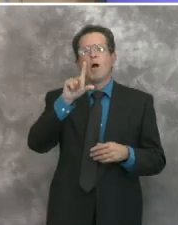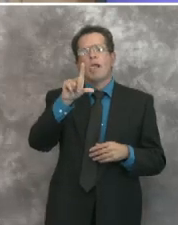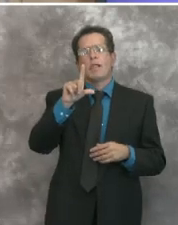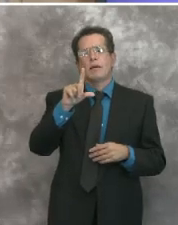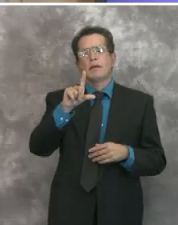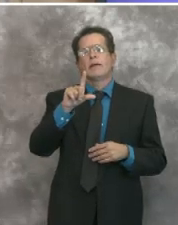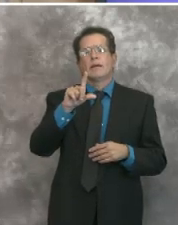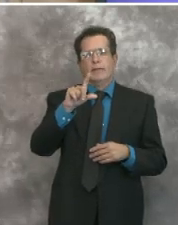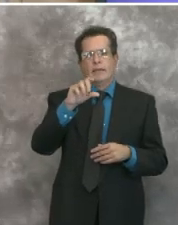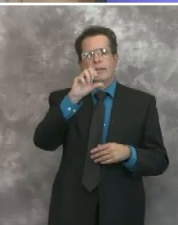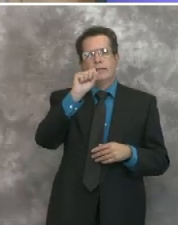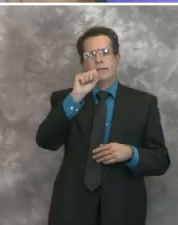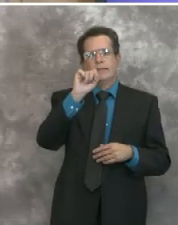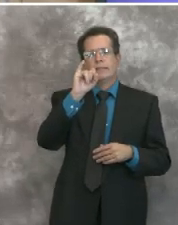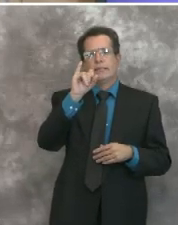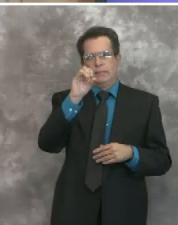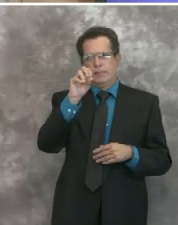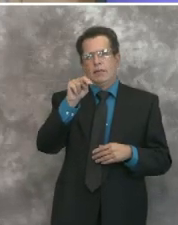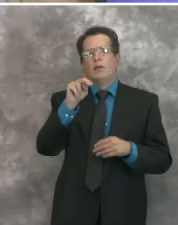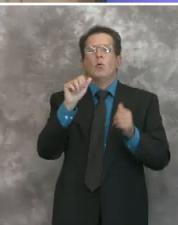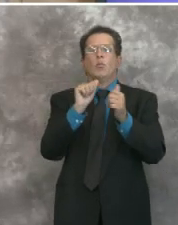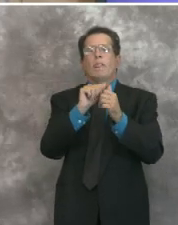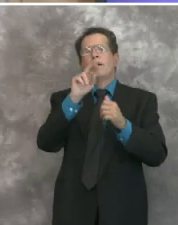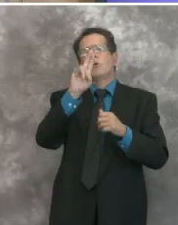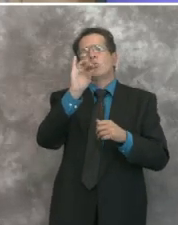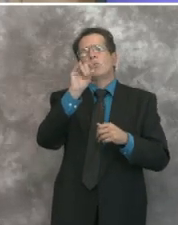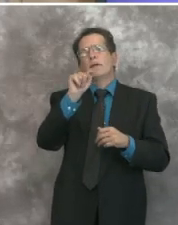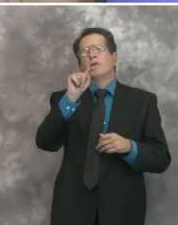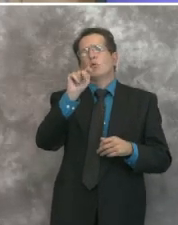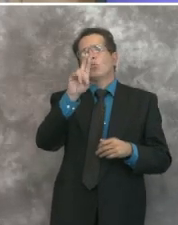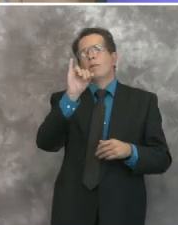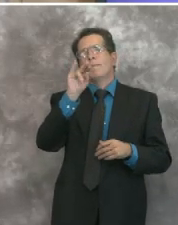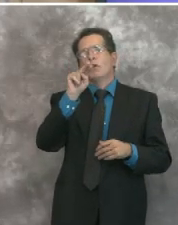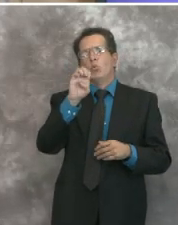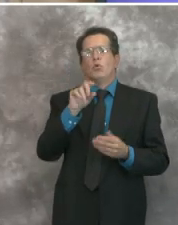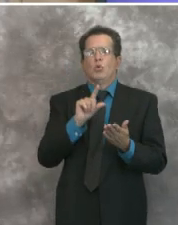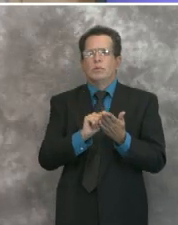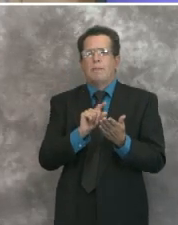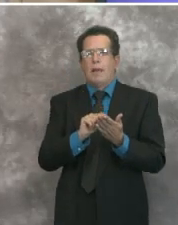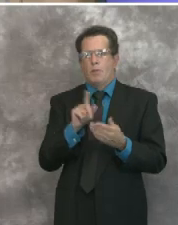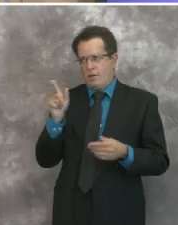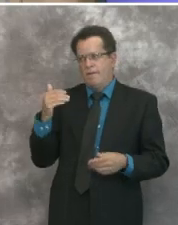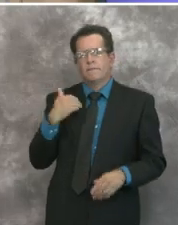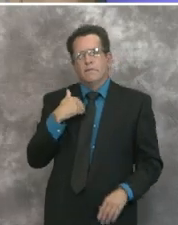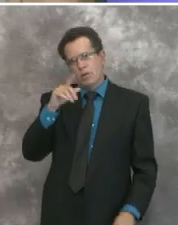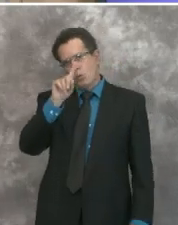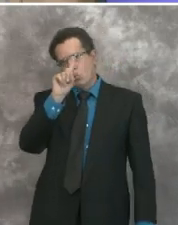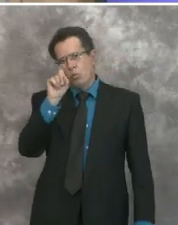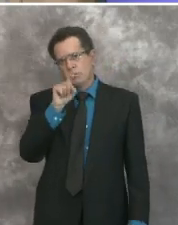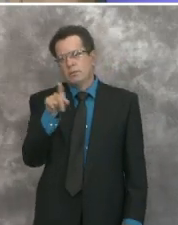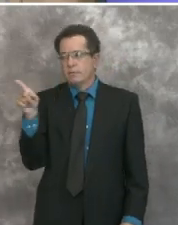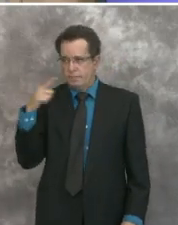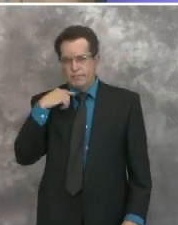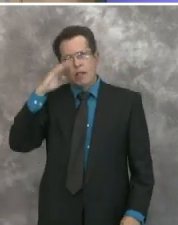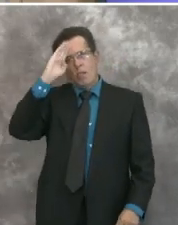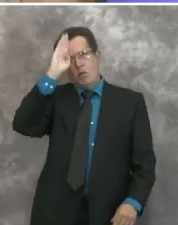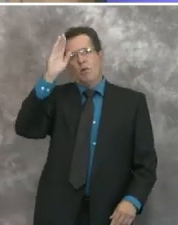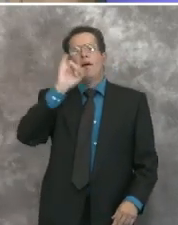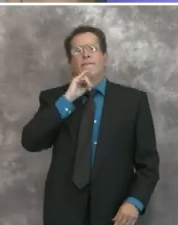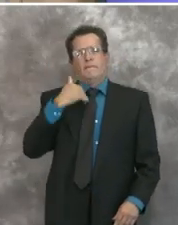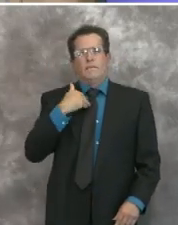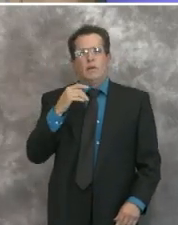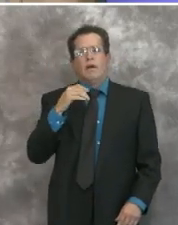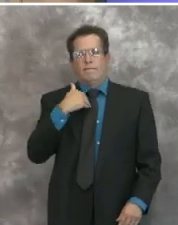the Union Tribune. Please state your question. Hello. Hi, I had a question today